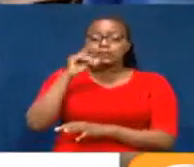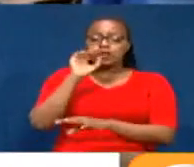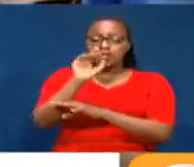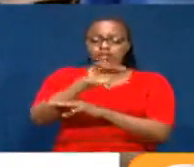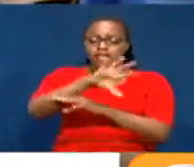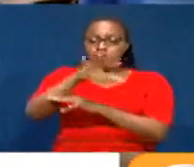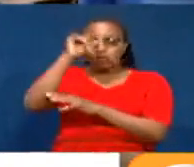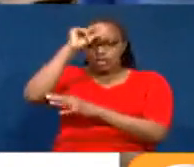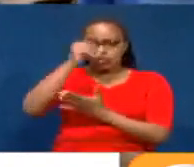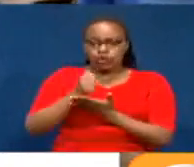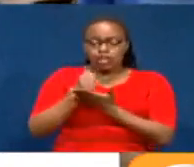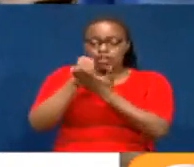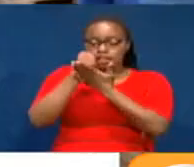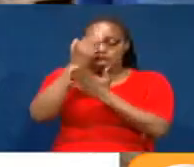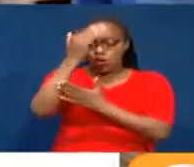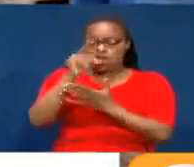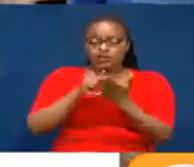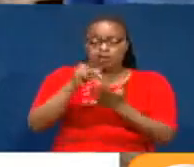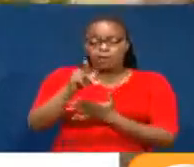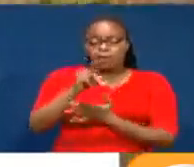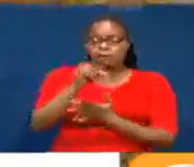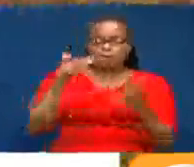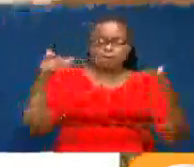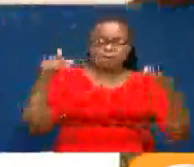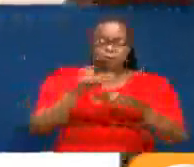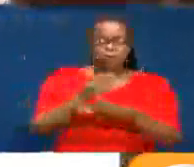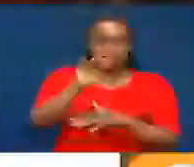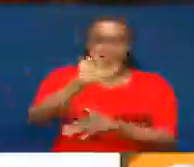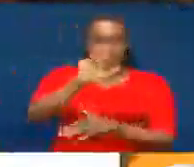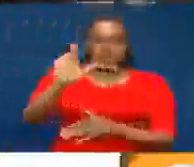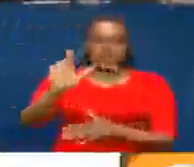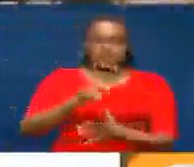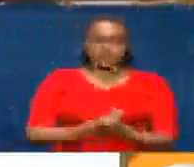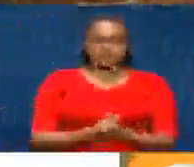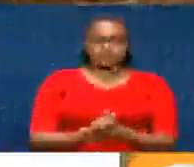government to assist them in offsetting funeral expenses. Miriam Nyambura, Citizen TV.